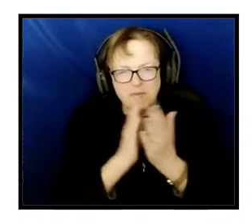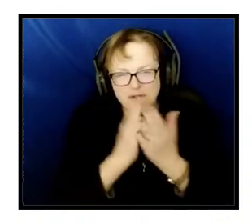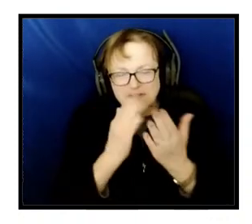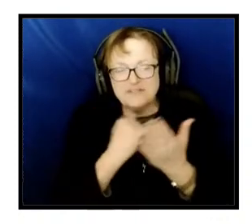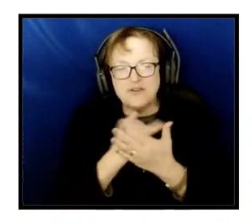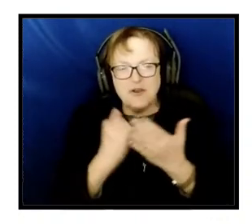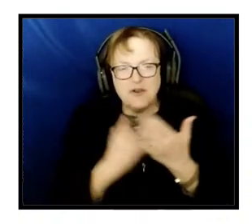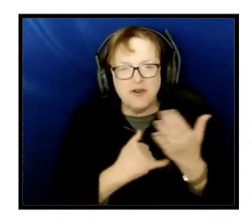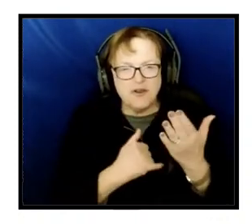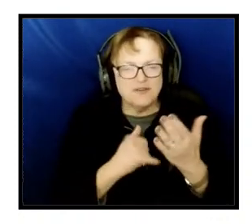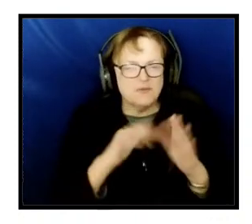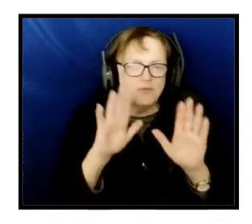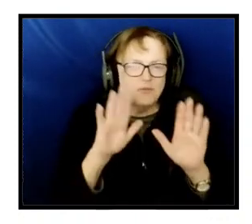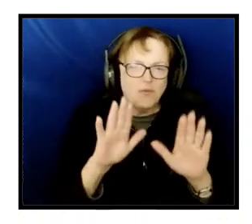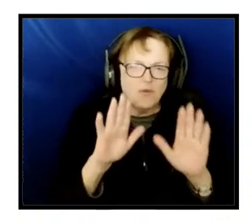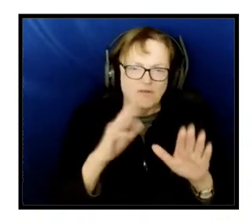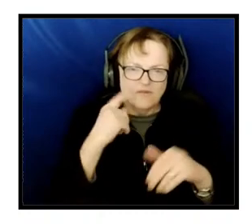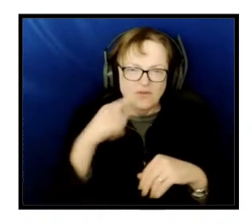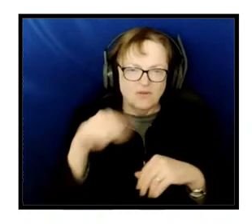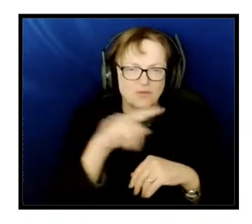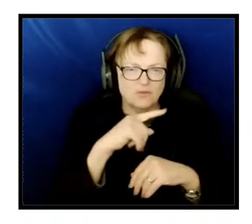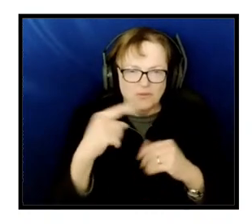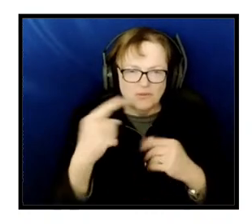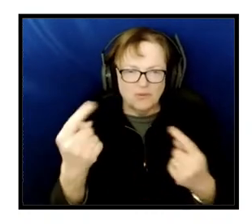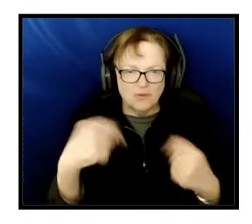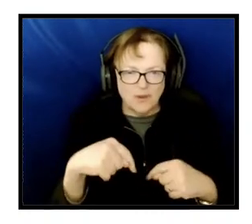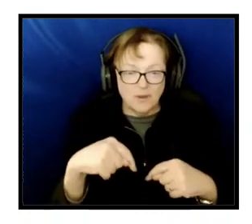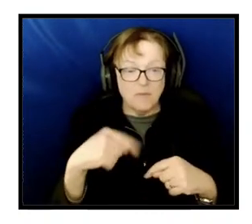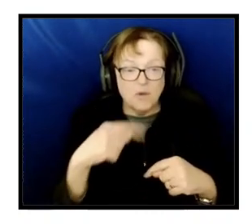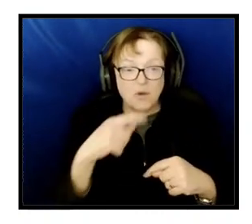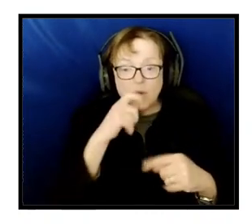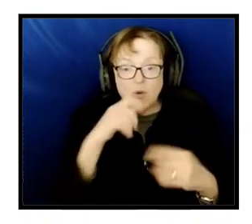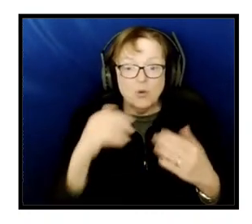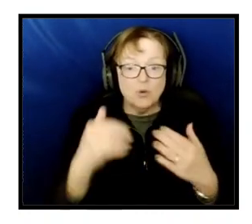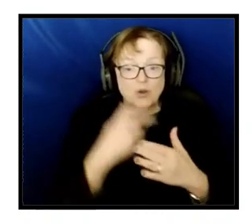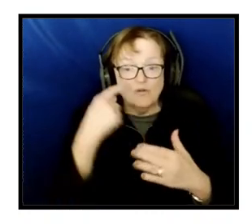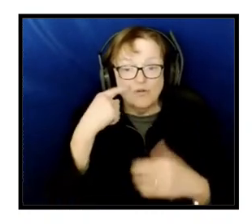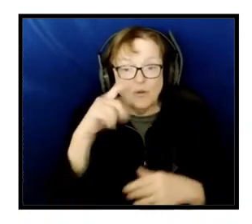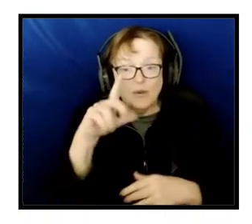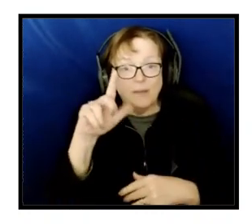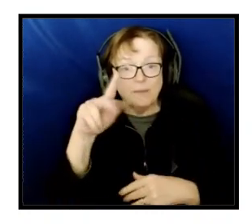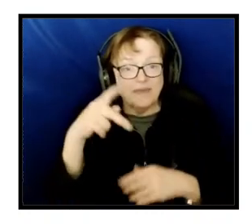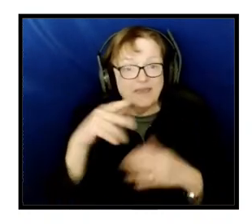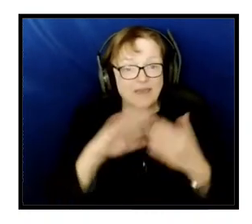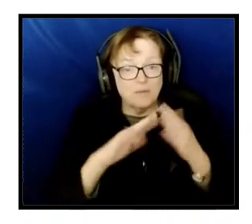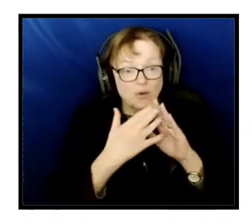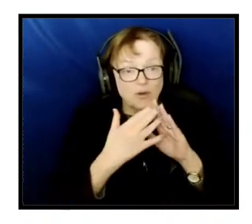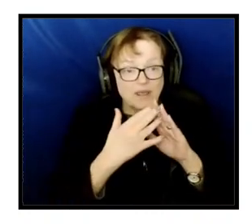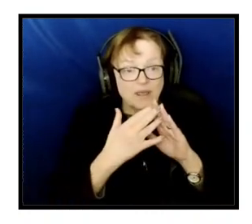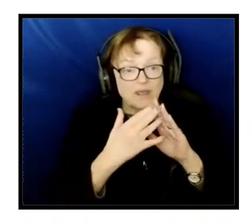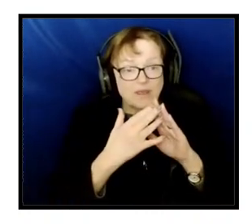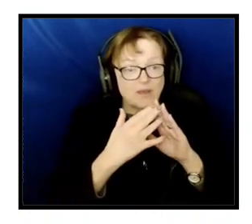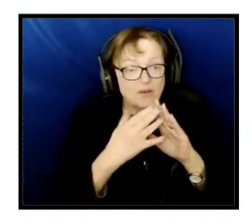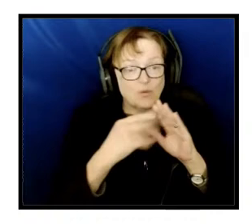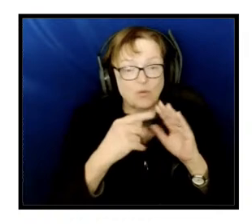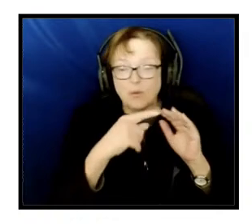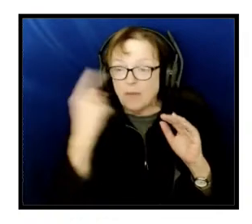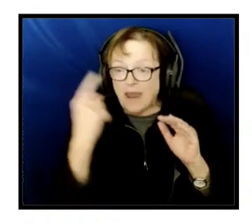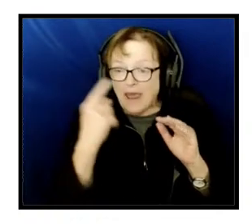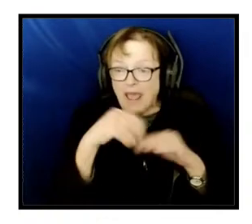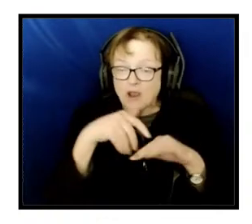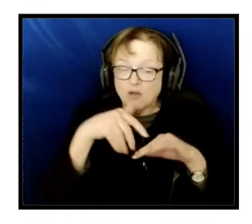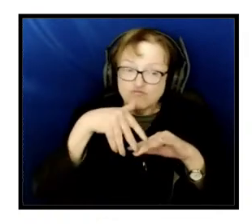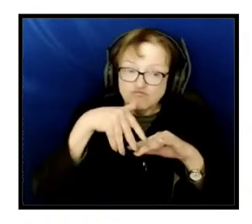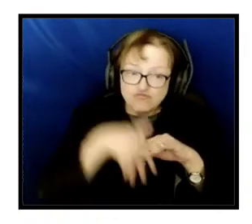evening. For those of you who are new to the LP community, we are a Black rooted and people of color centered